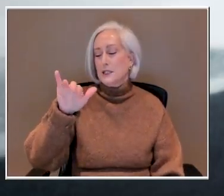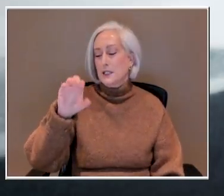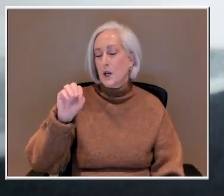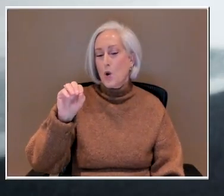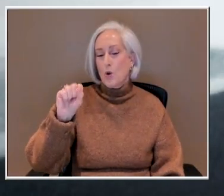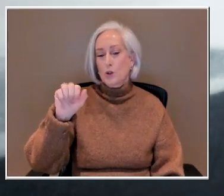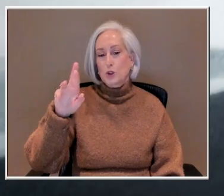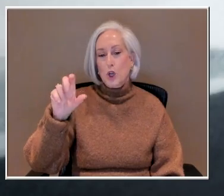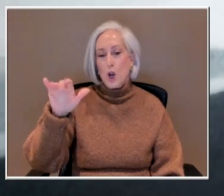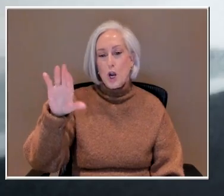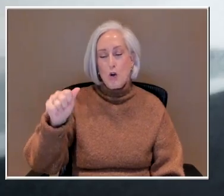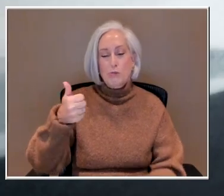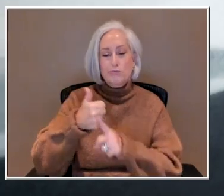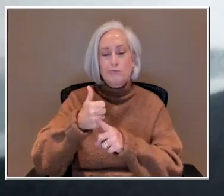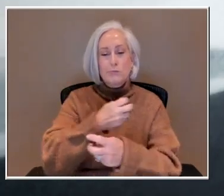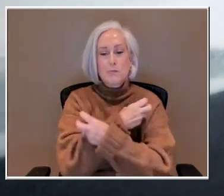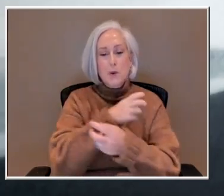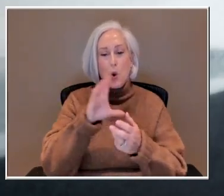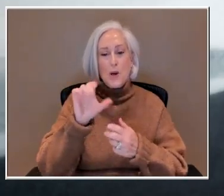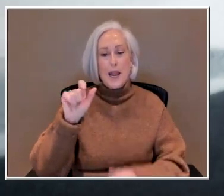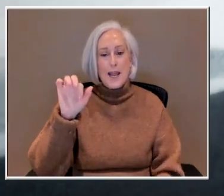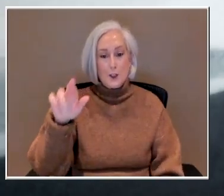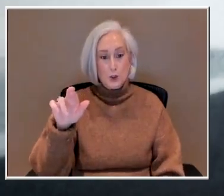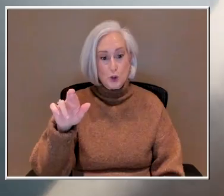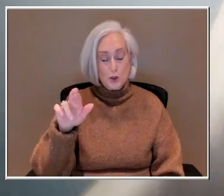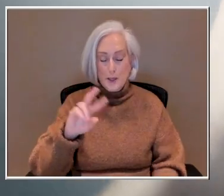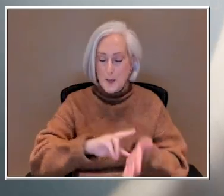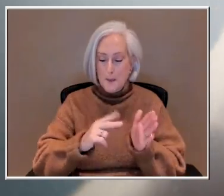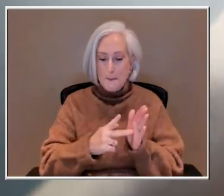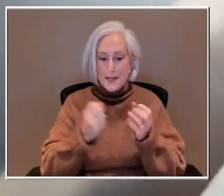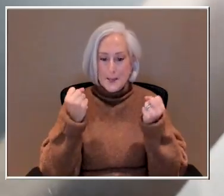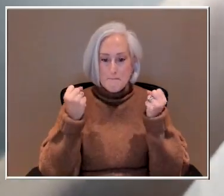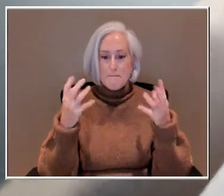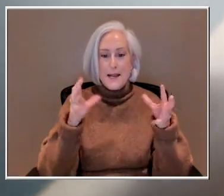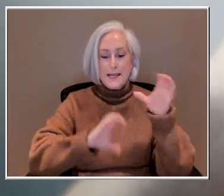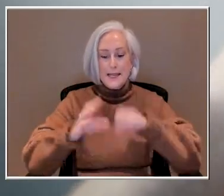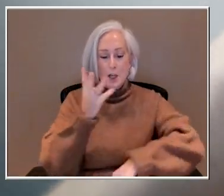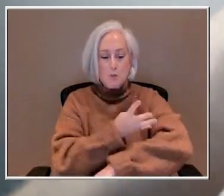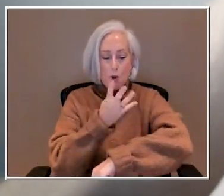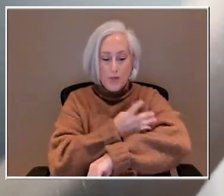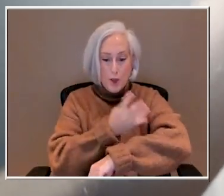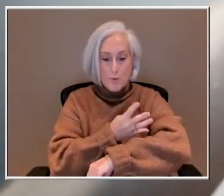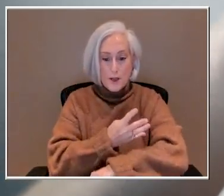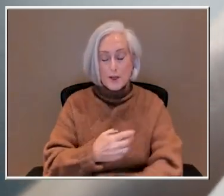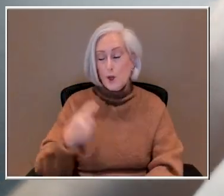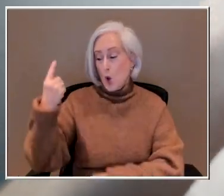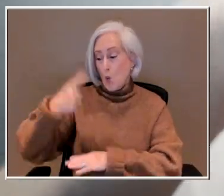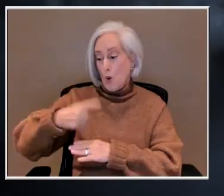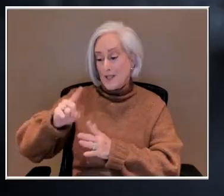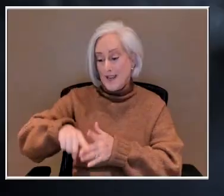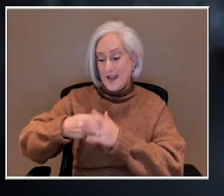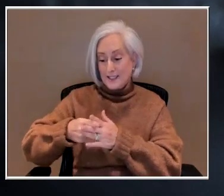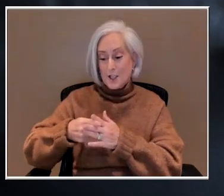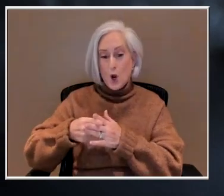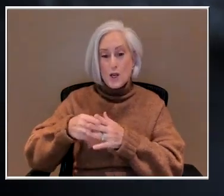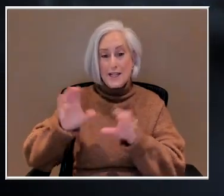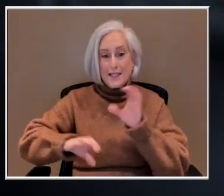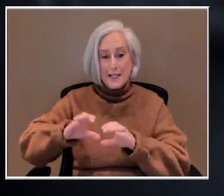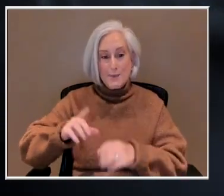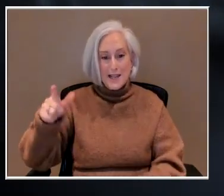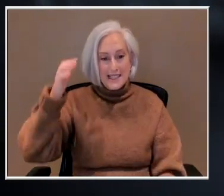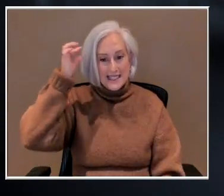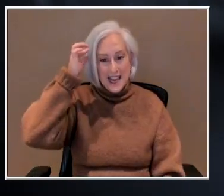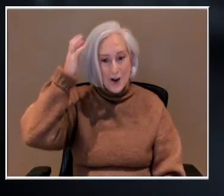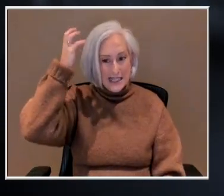cancer. It would require rounds of chemotherapy. He had to come home one day when he first started chemo because his head was itching. His hair was dropping